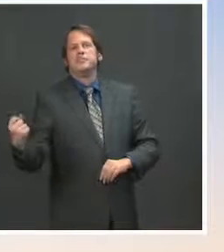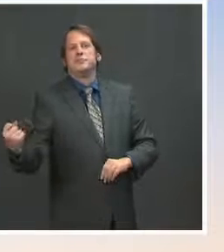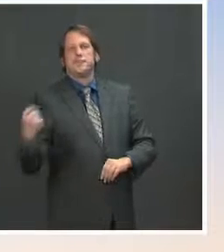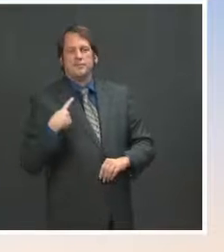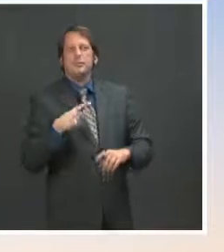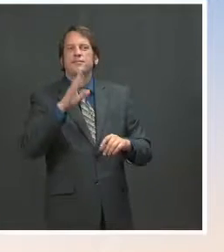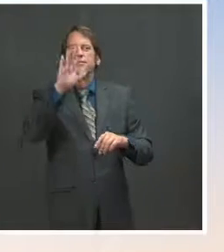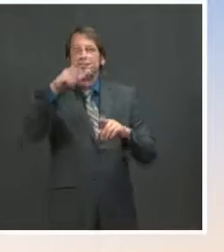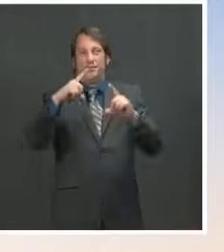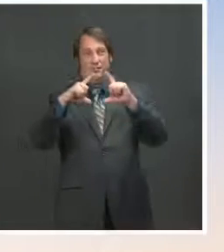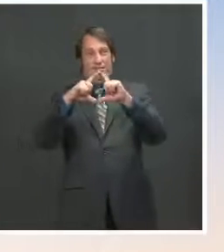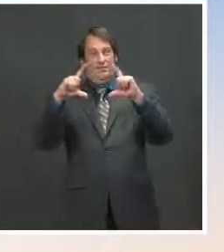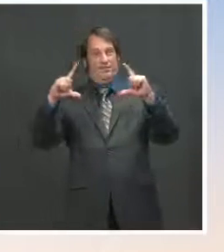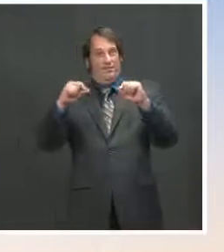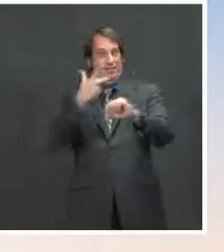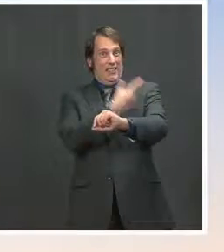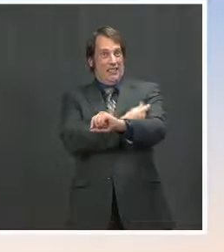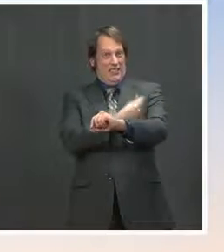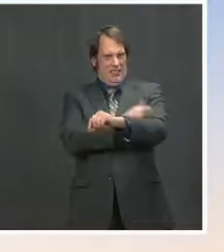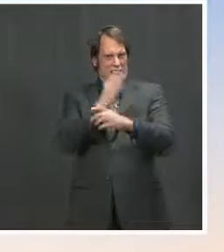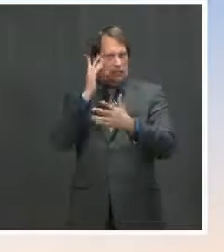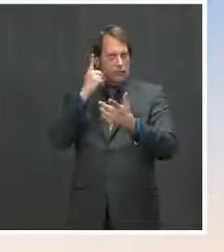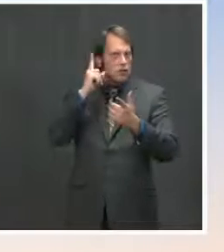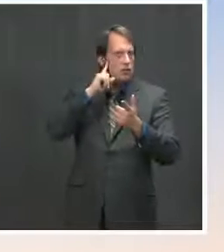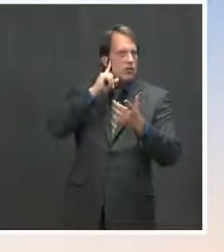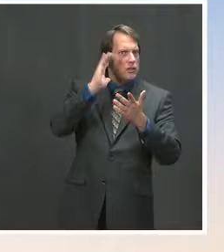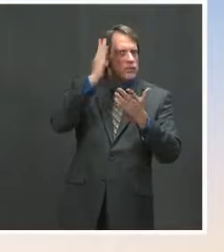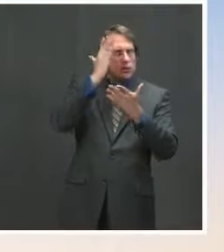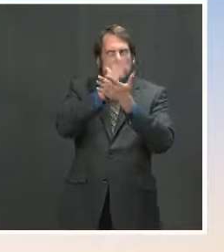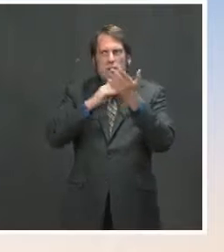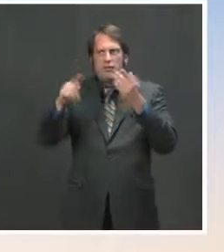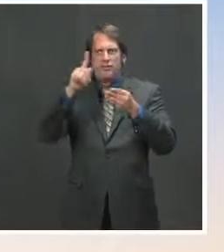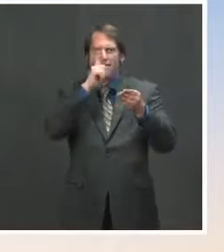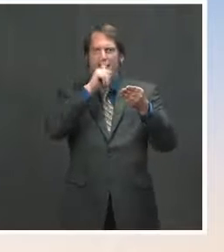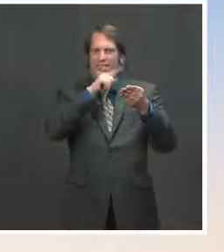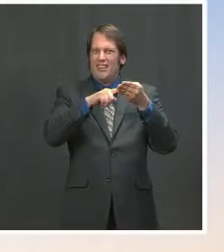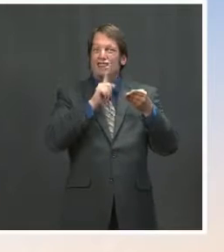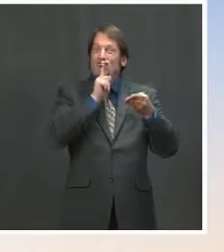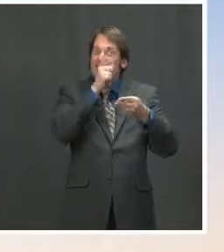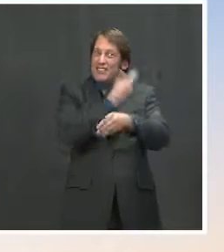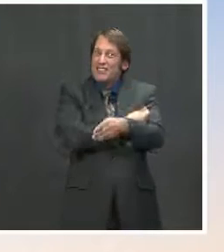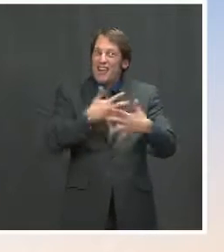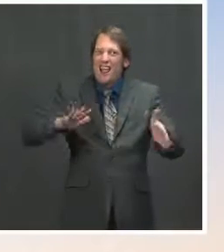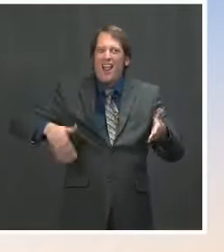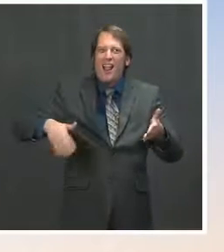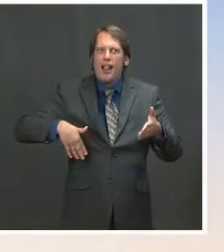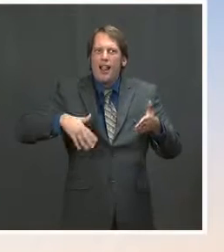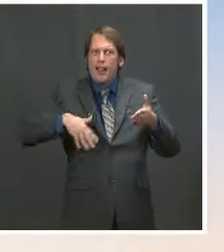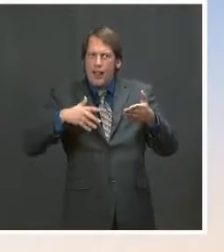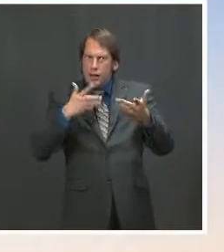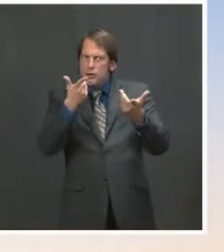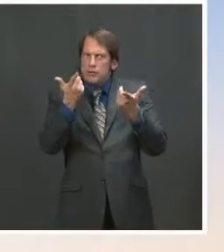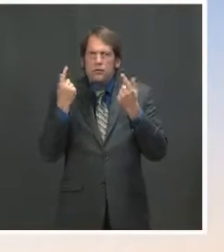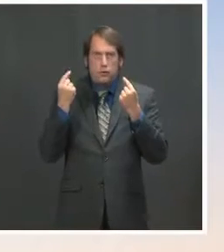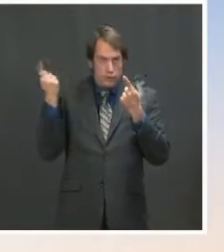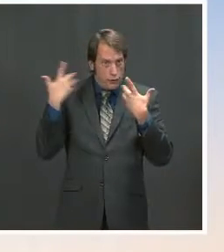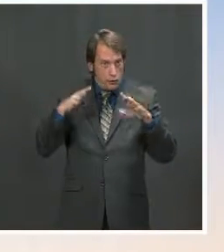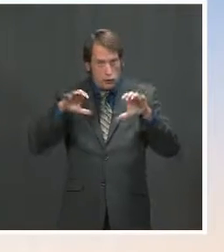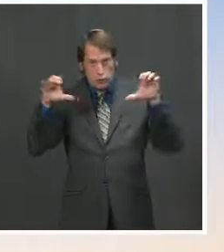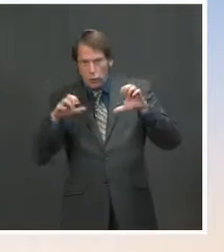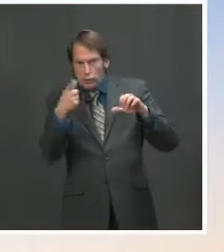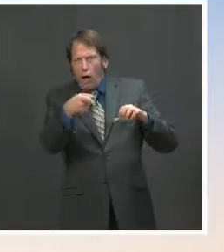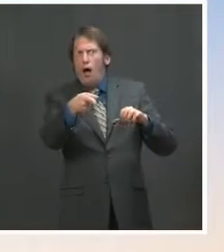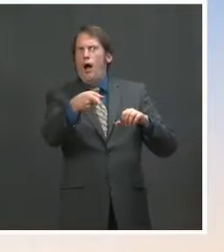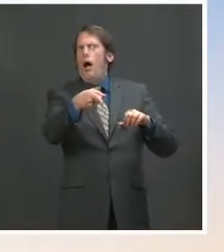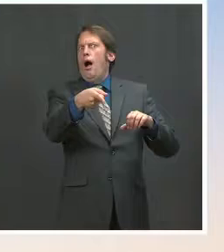maybe get in places where they otherwise couldn't. Is the administration aware of those reports, concerned, having conversations with local officials